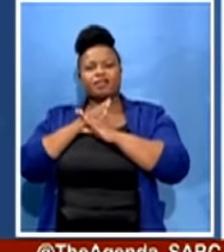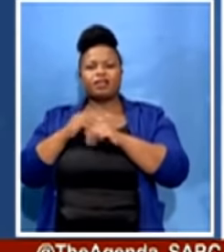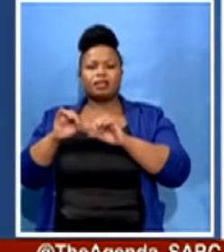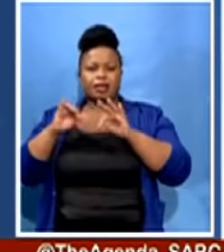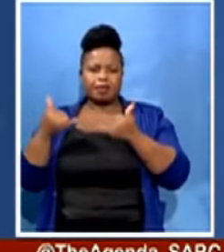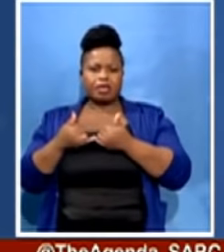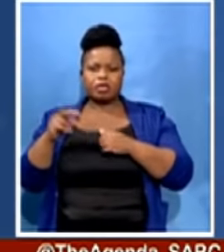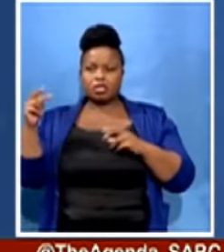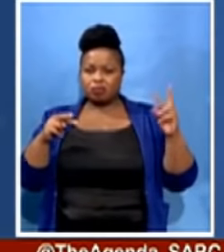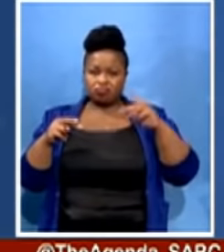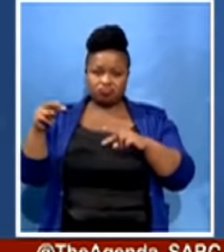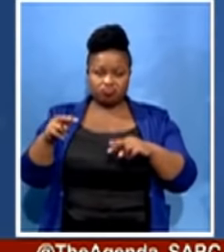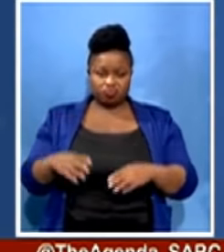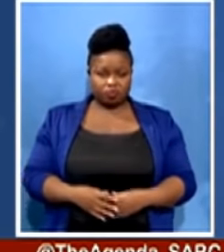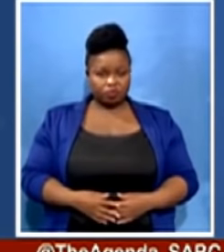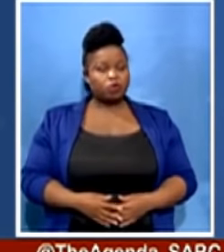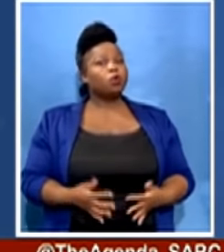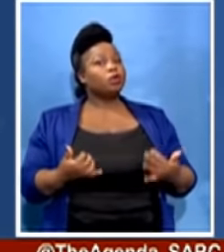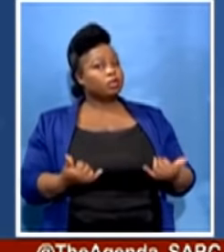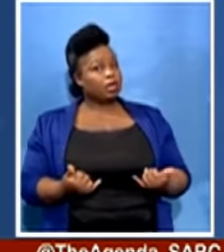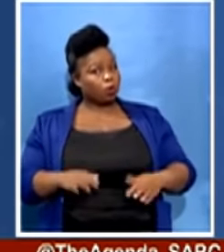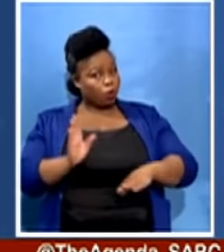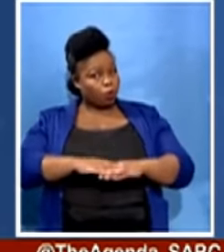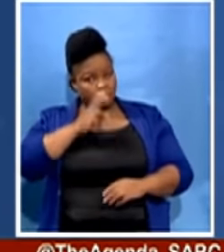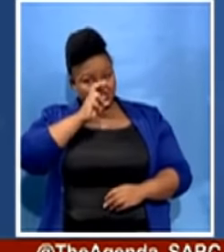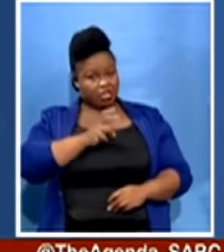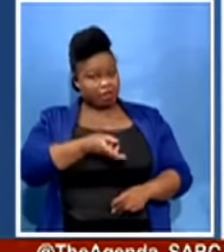be beefed up following this incident? Certainly,